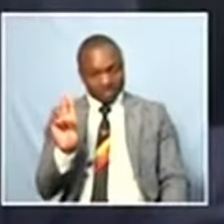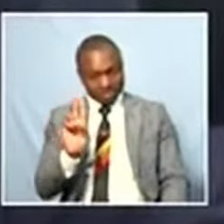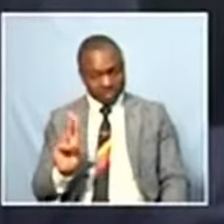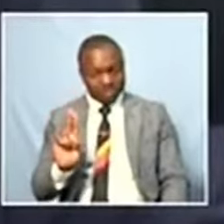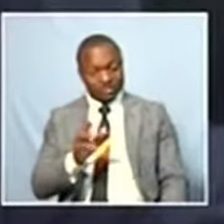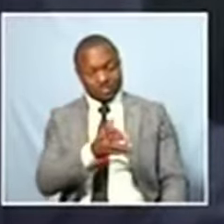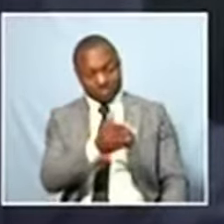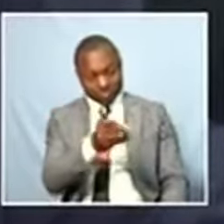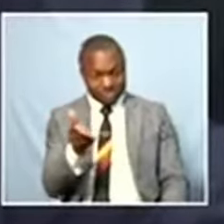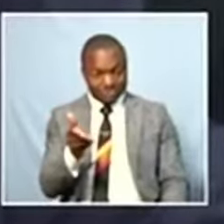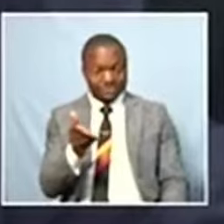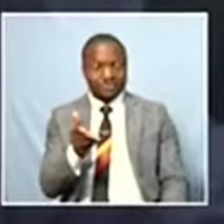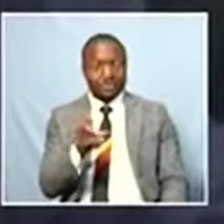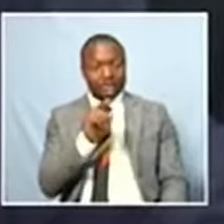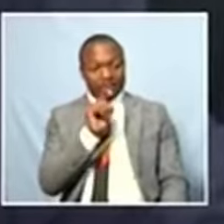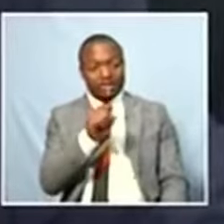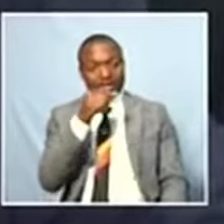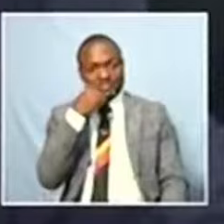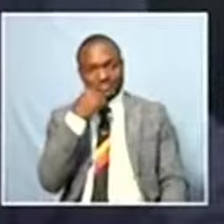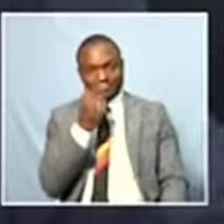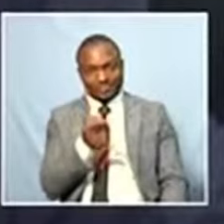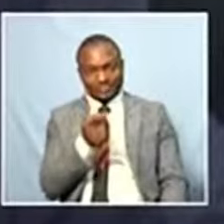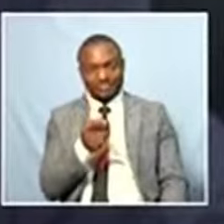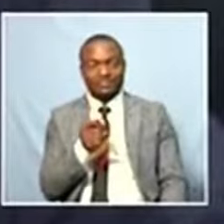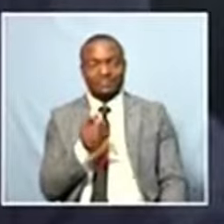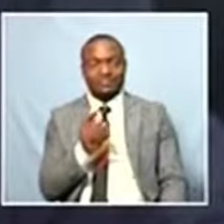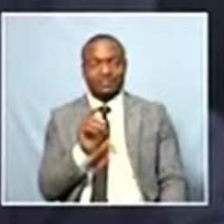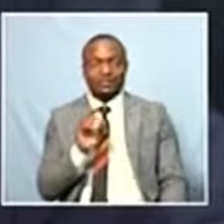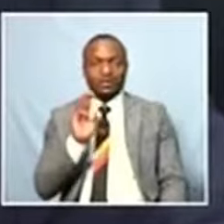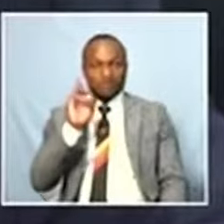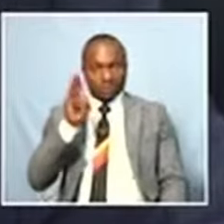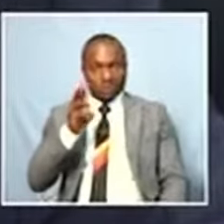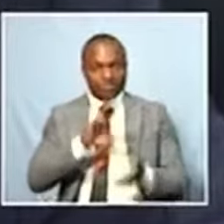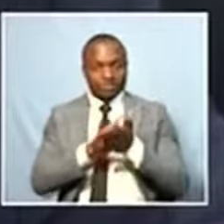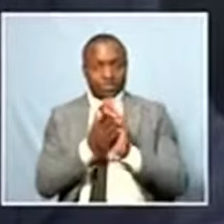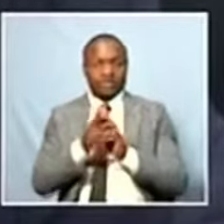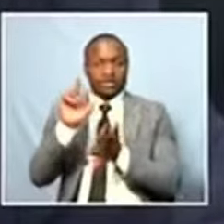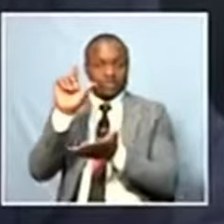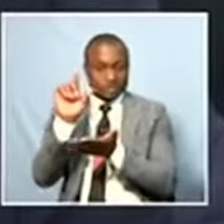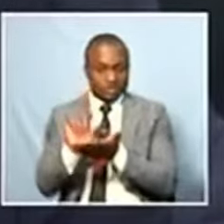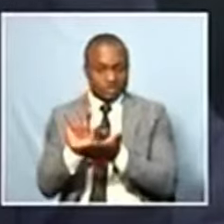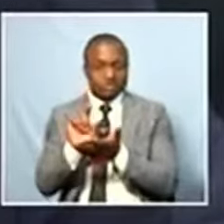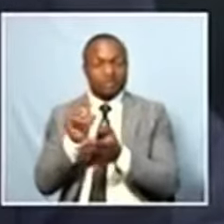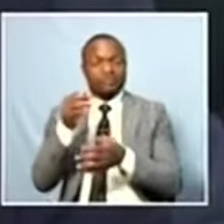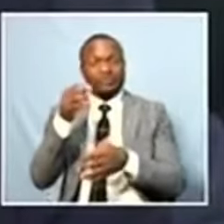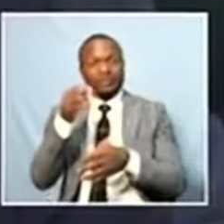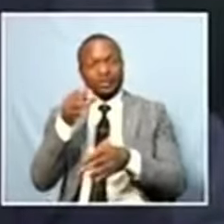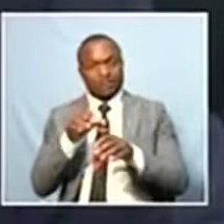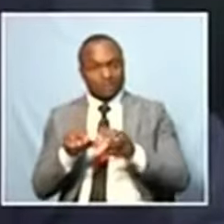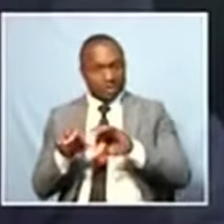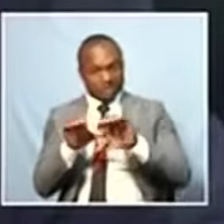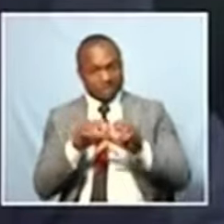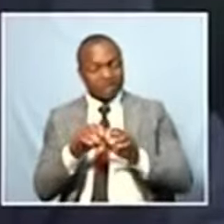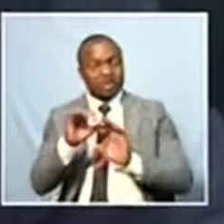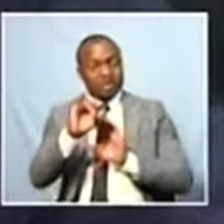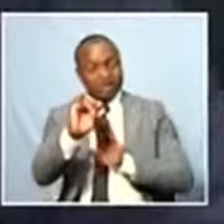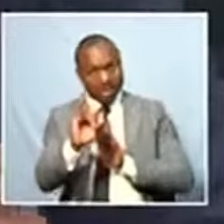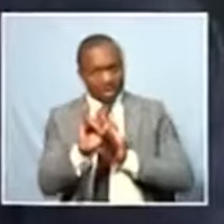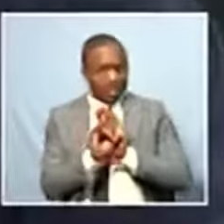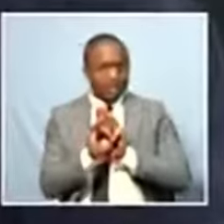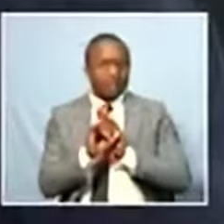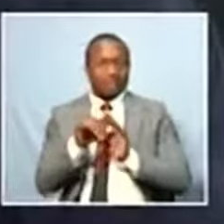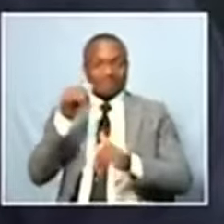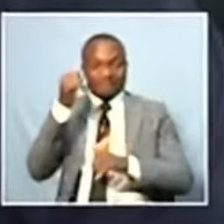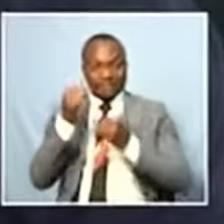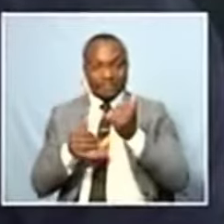keep saying that it will also be cheaper if we do that, to import finished product from outside